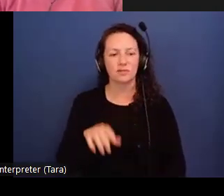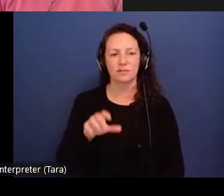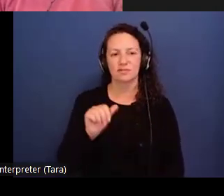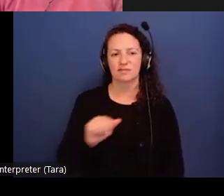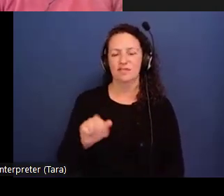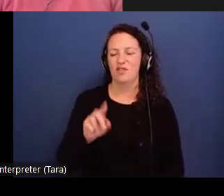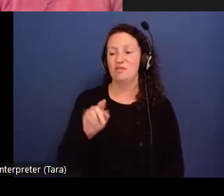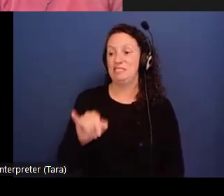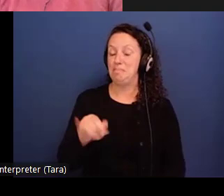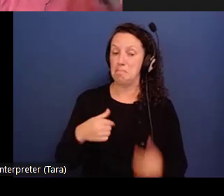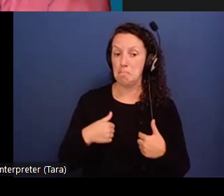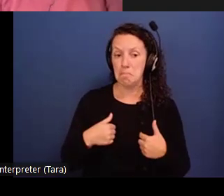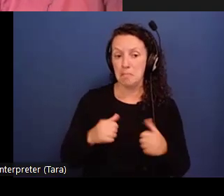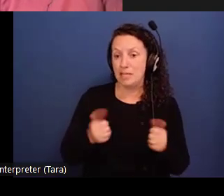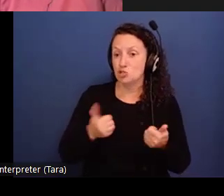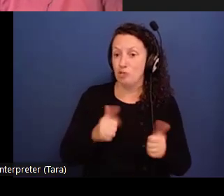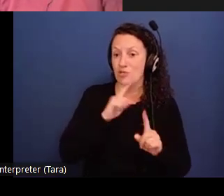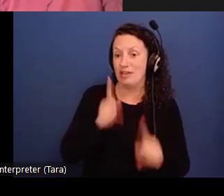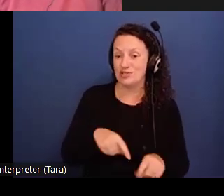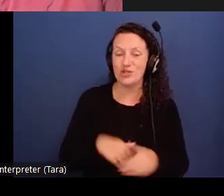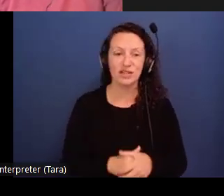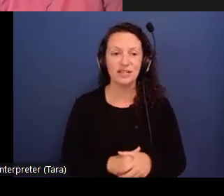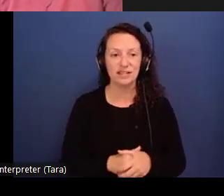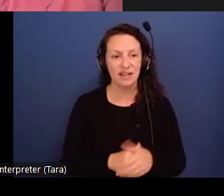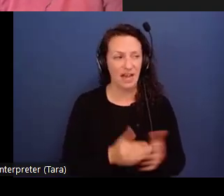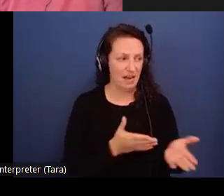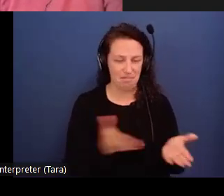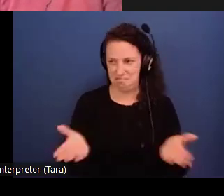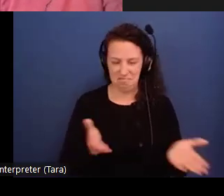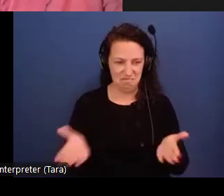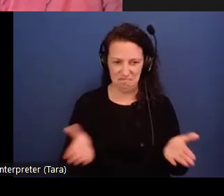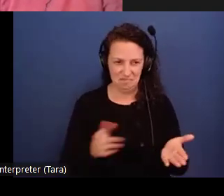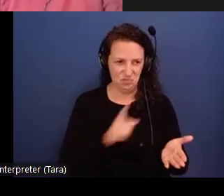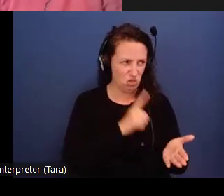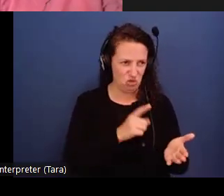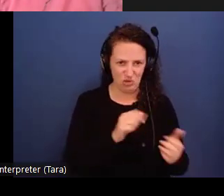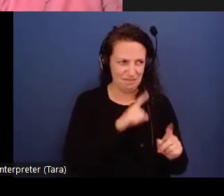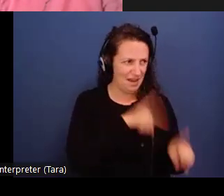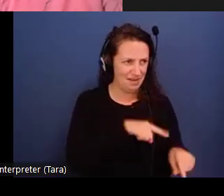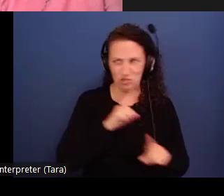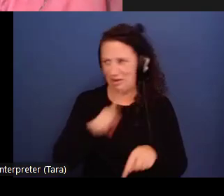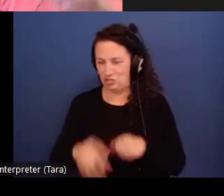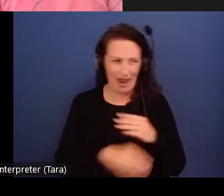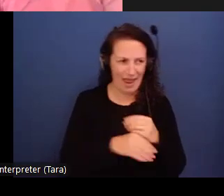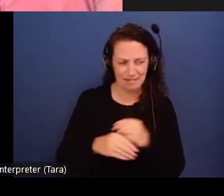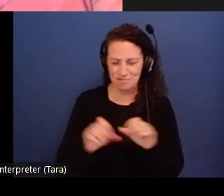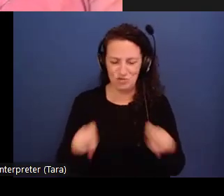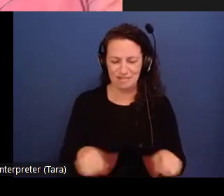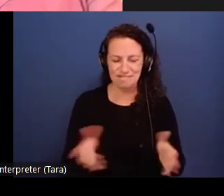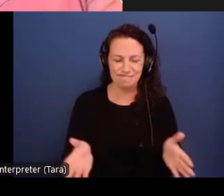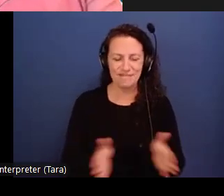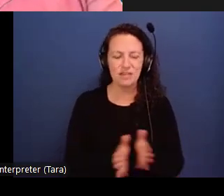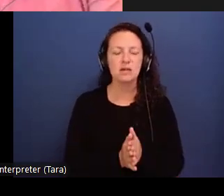and make an attempt at it, and I'm sure both Nikki and Santiago can add to that. So what you